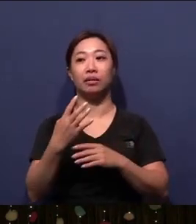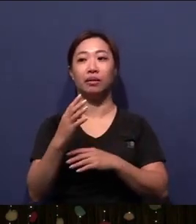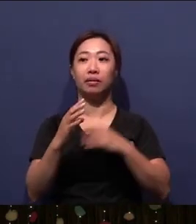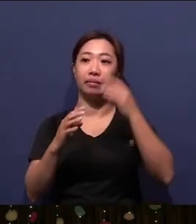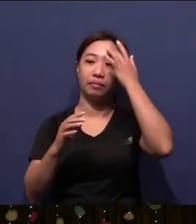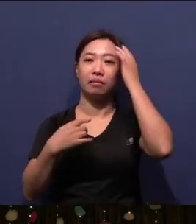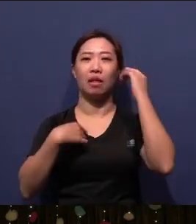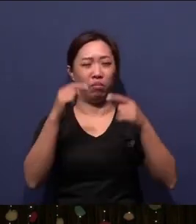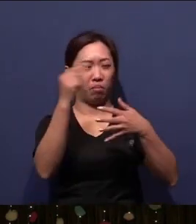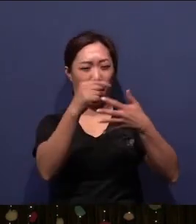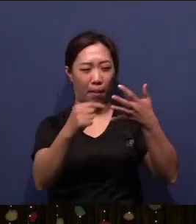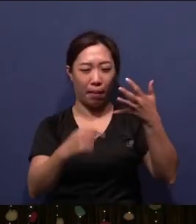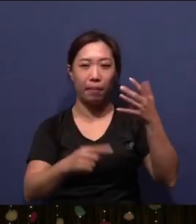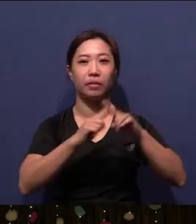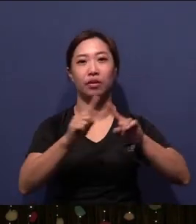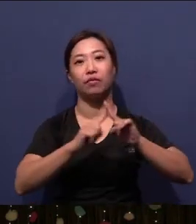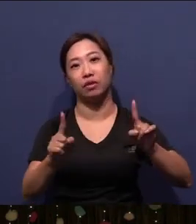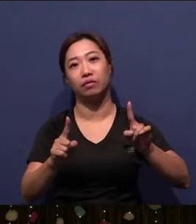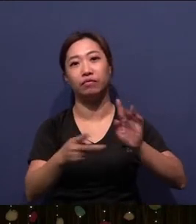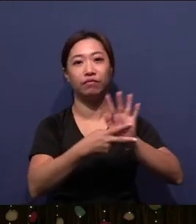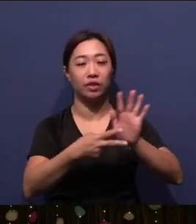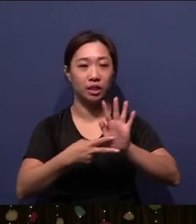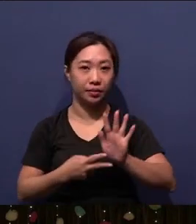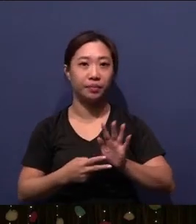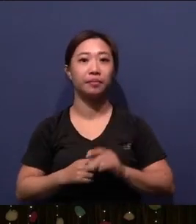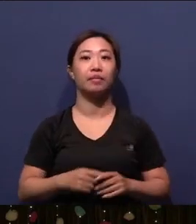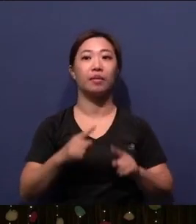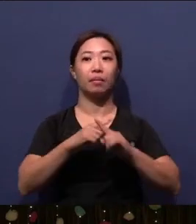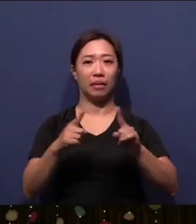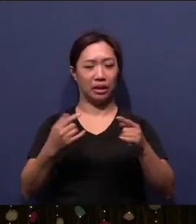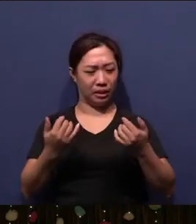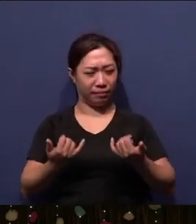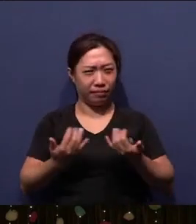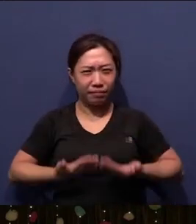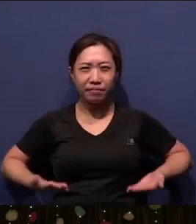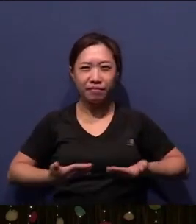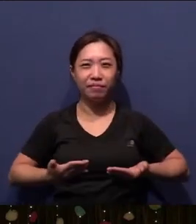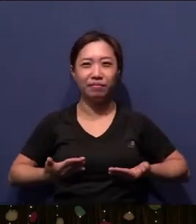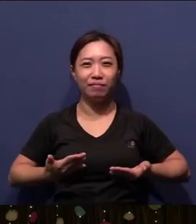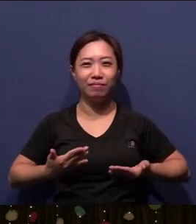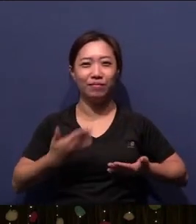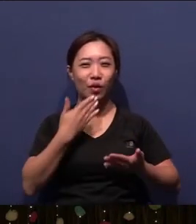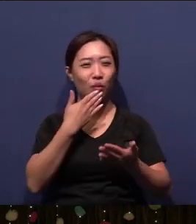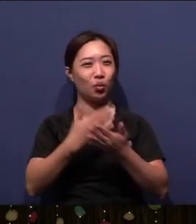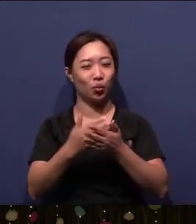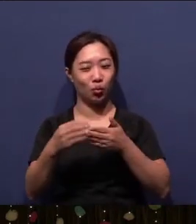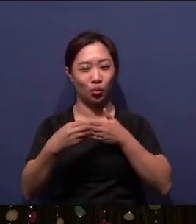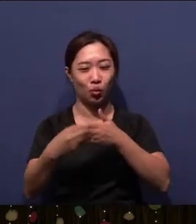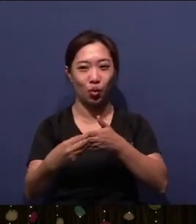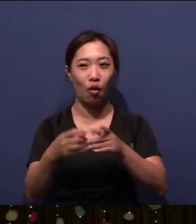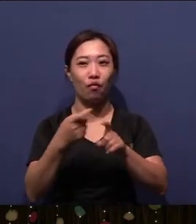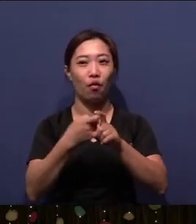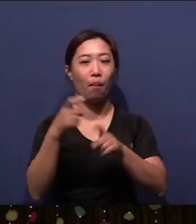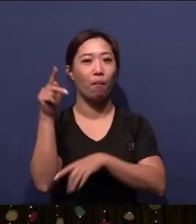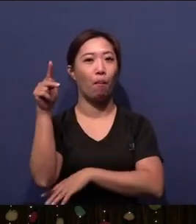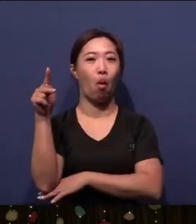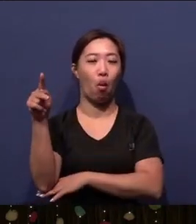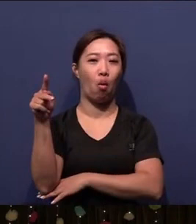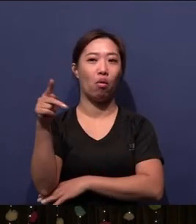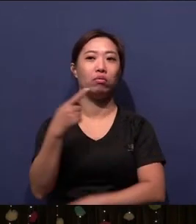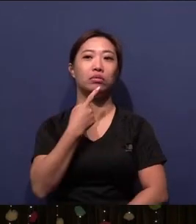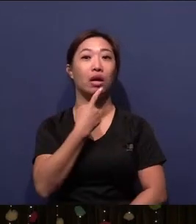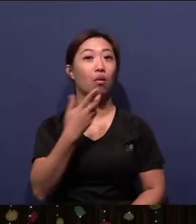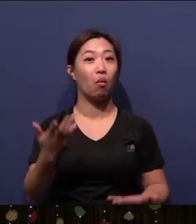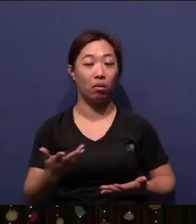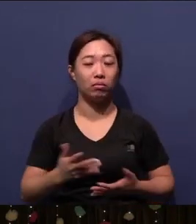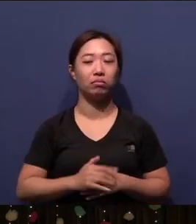and many other verses. And here, I want to present us a good guiding principle from the Apostle Paul. He